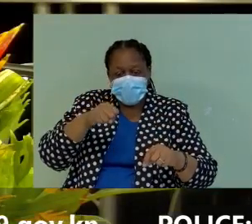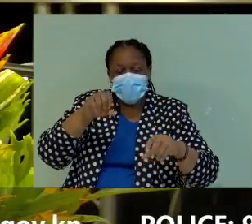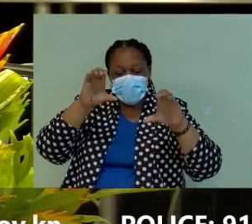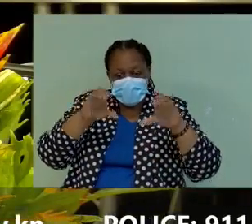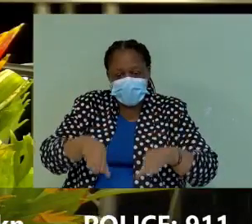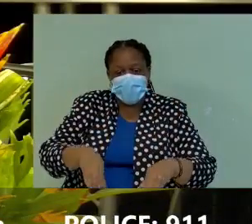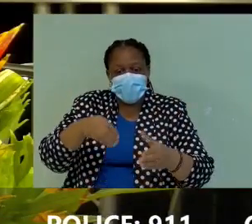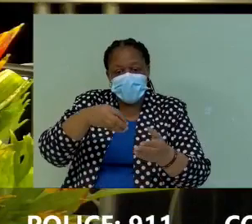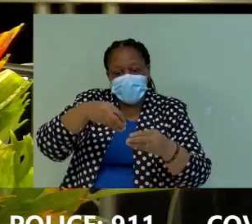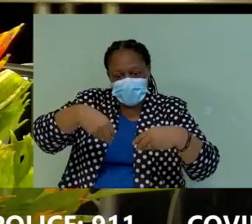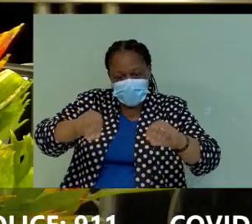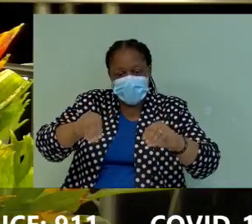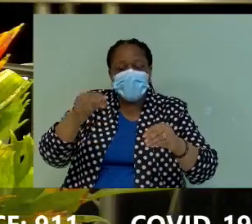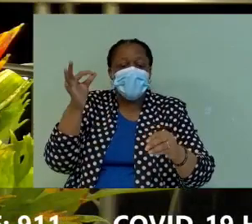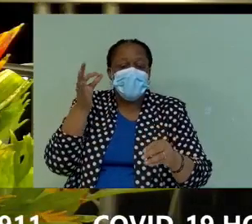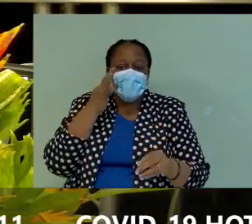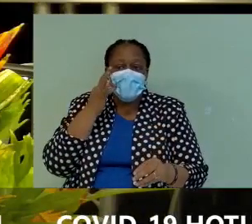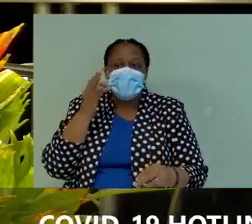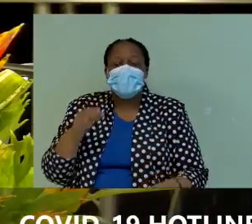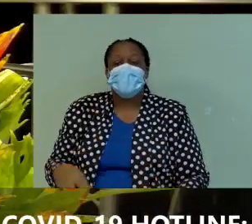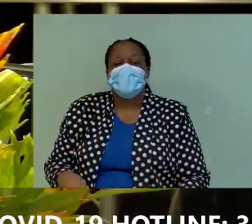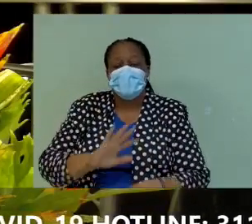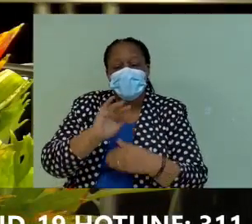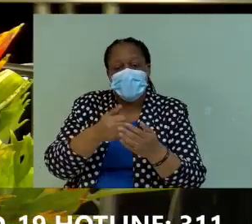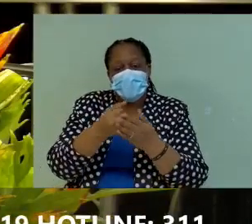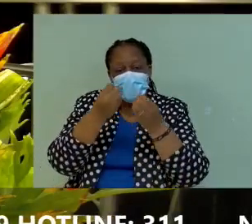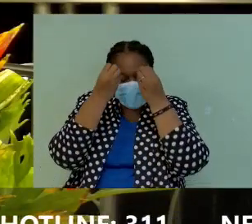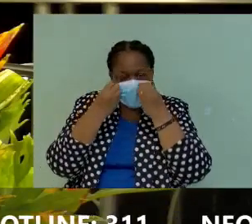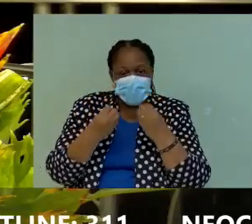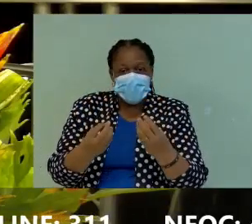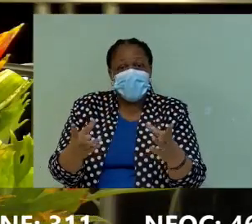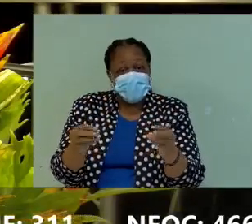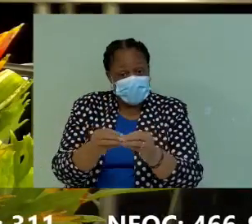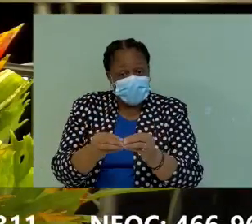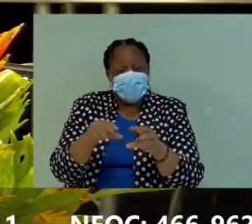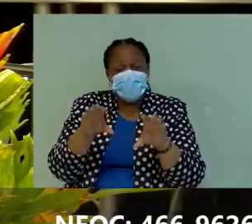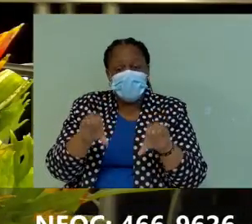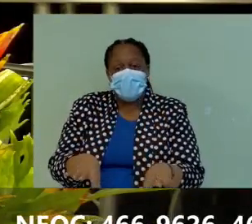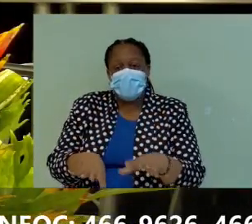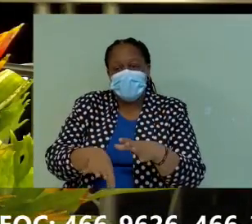information can be found at the official website